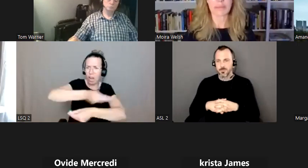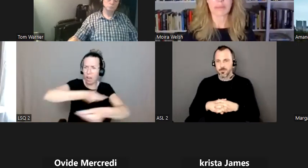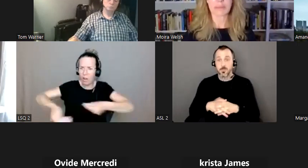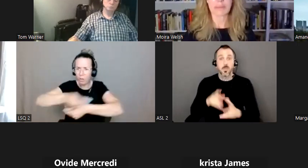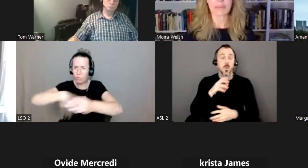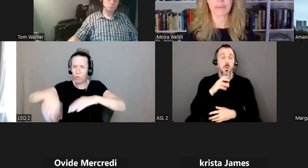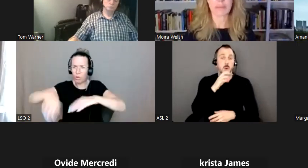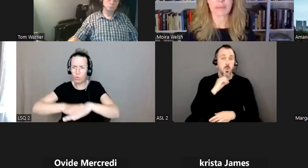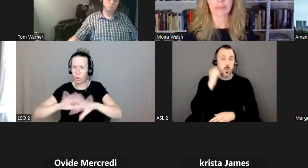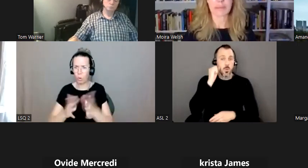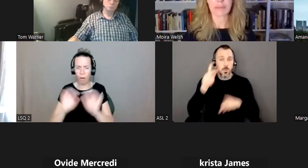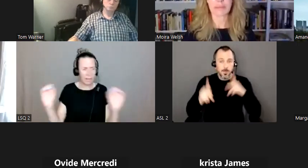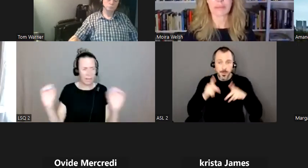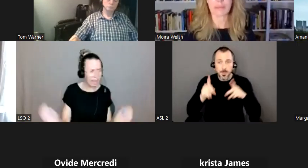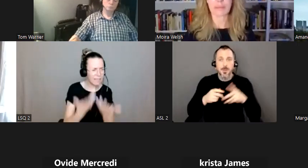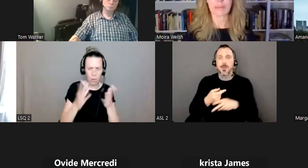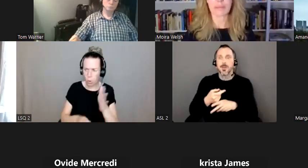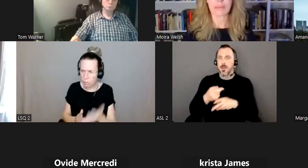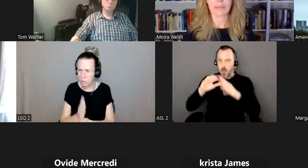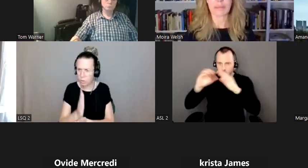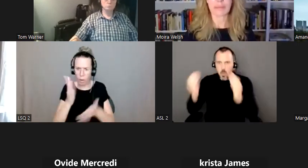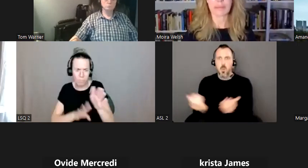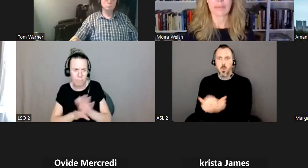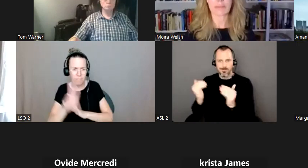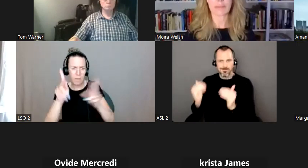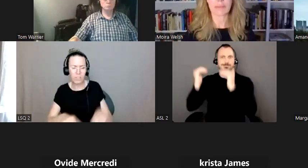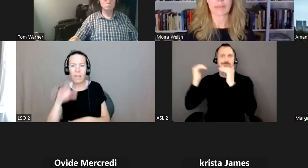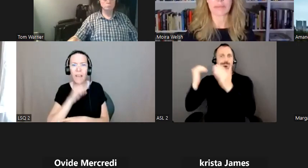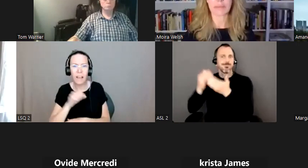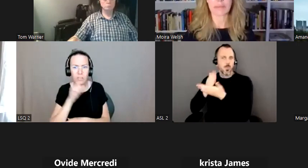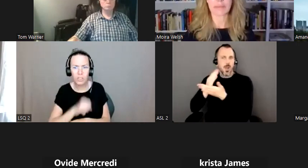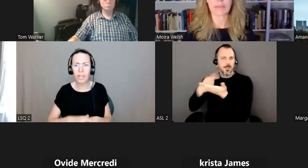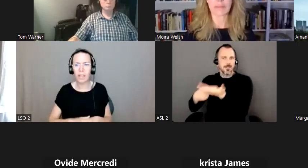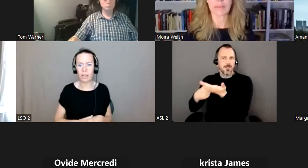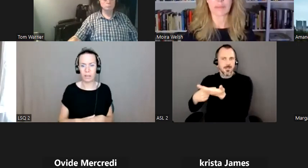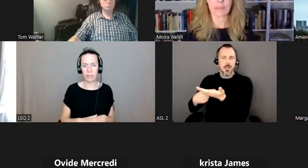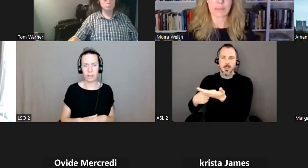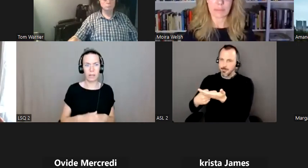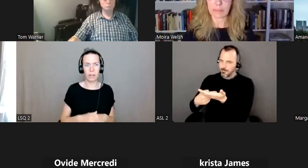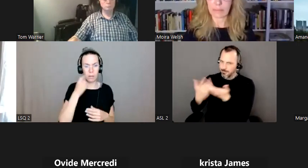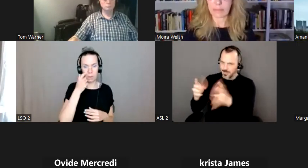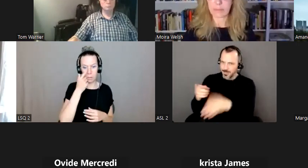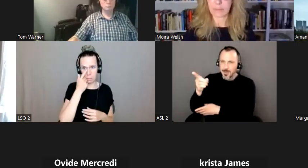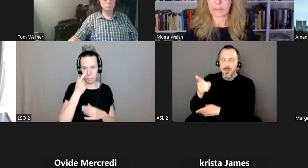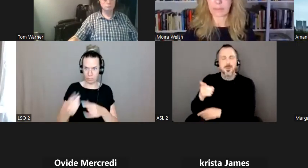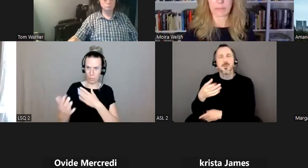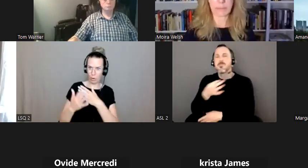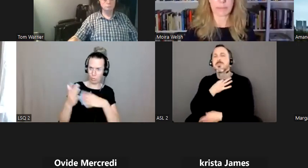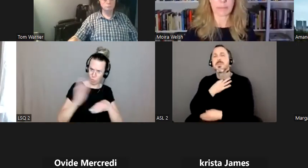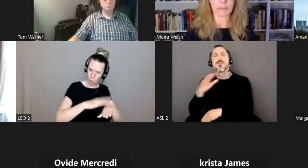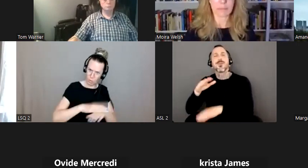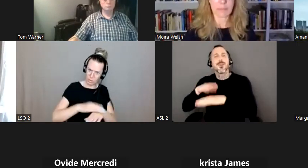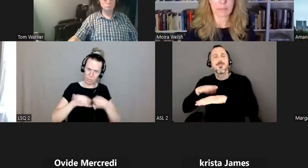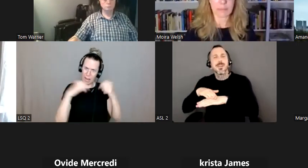people, particularly at that global level. Do you have some advice for civil society about how to best